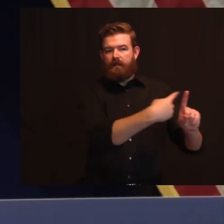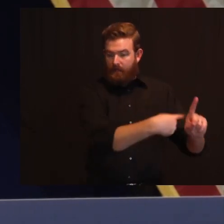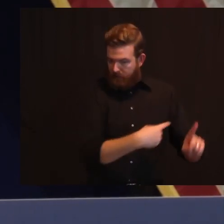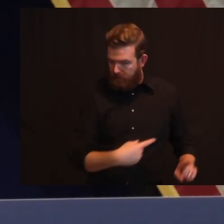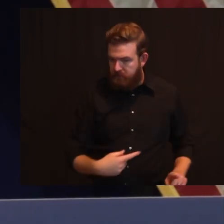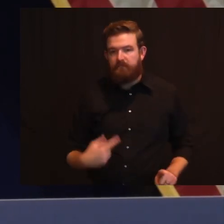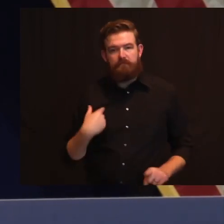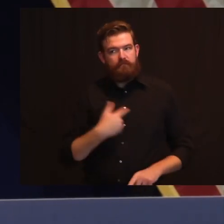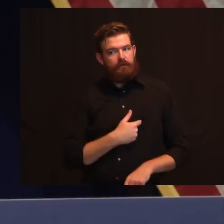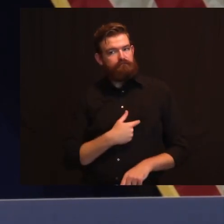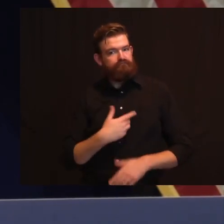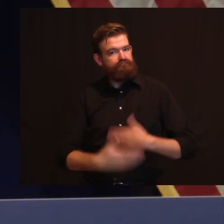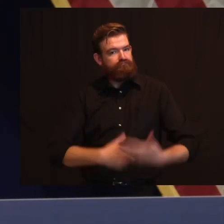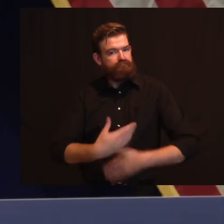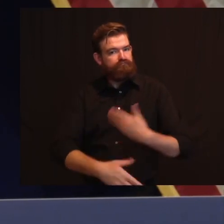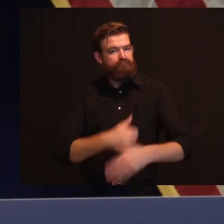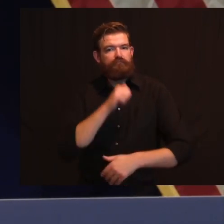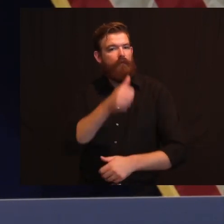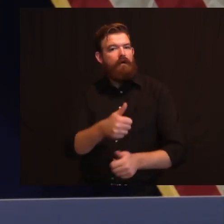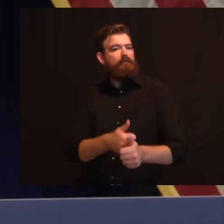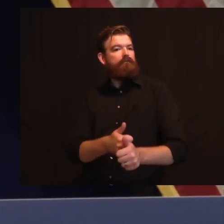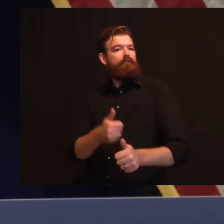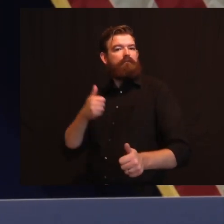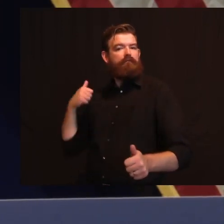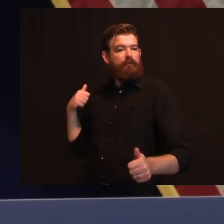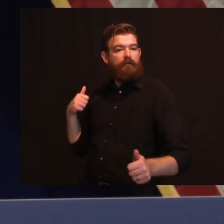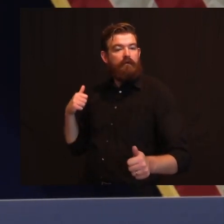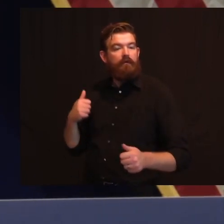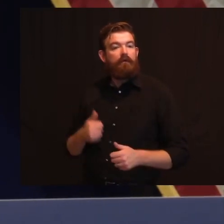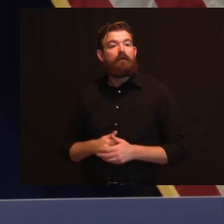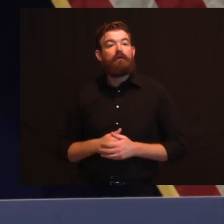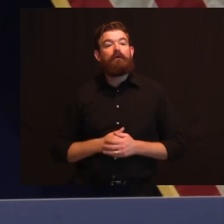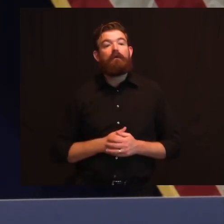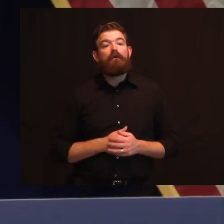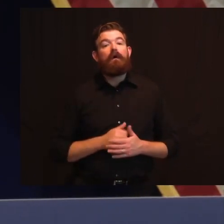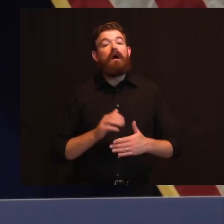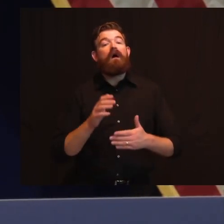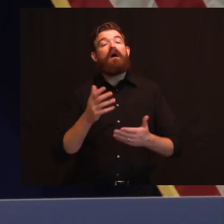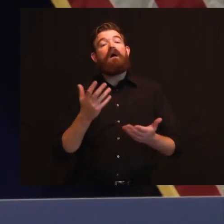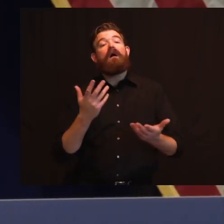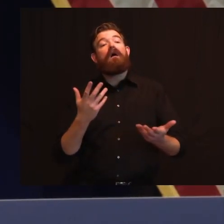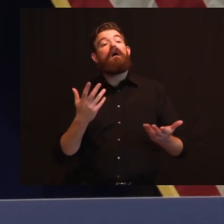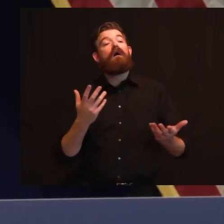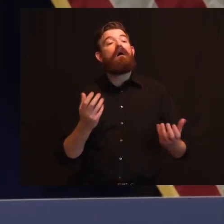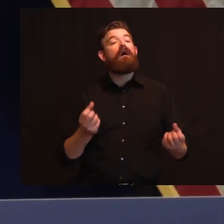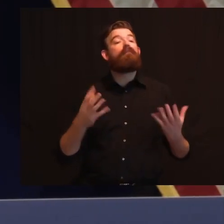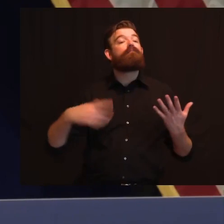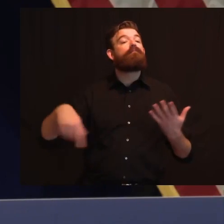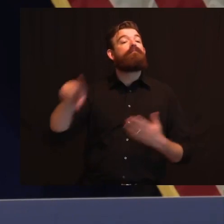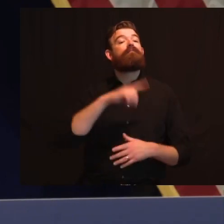road tests, driver knowledge tests, commercial driver license testing, that's CDLs, and